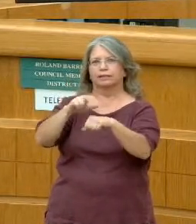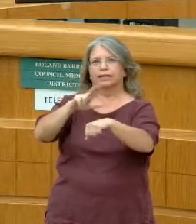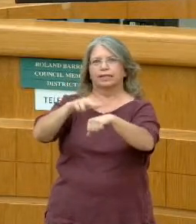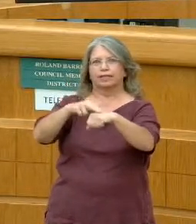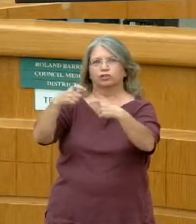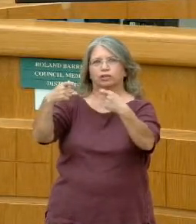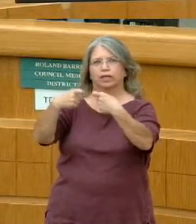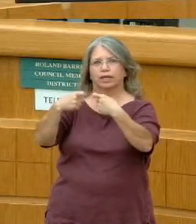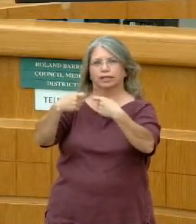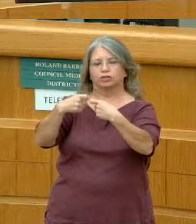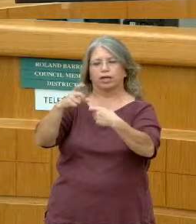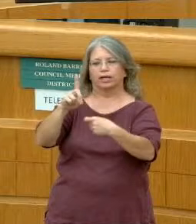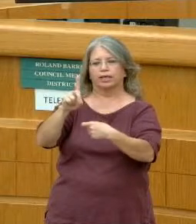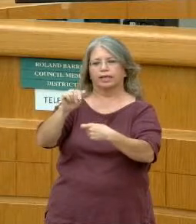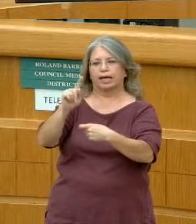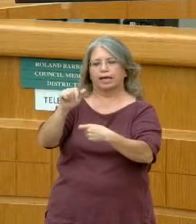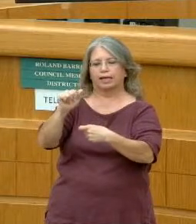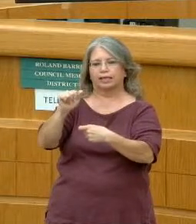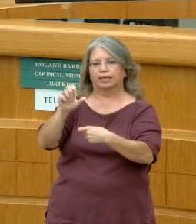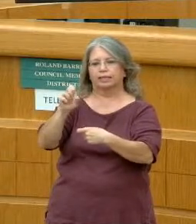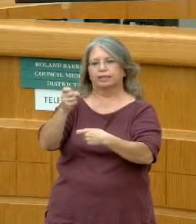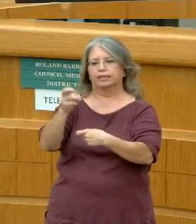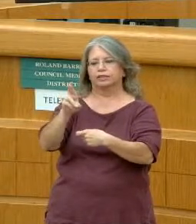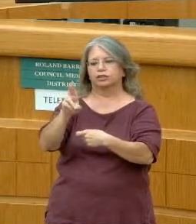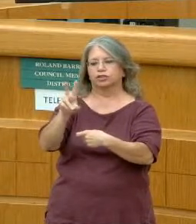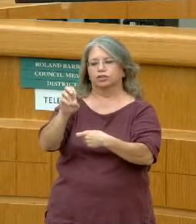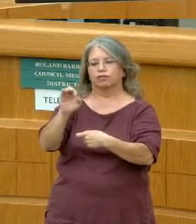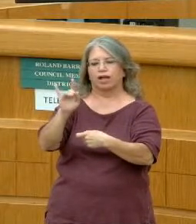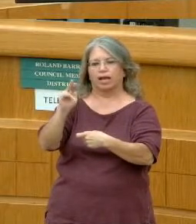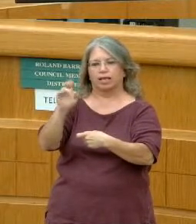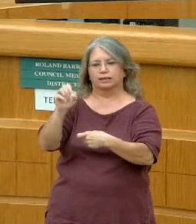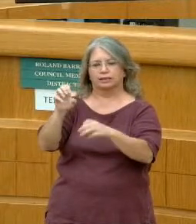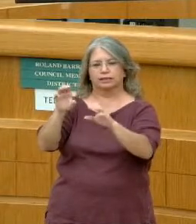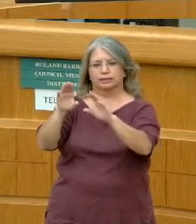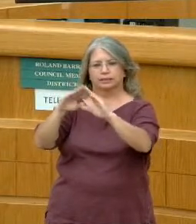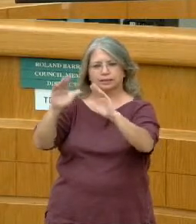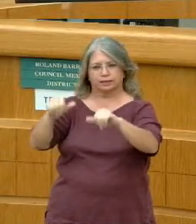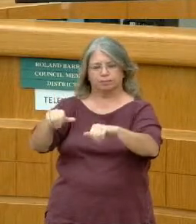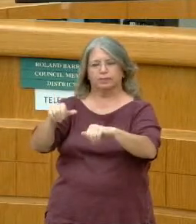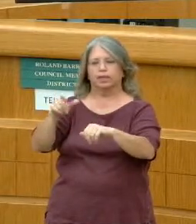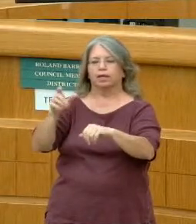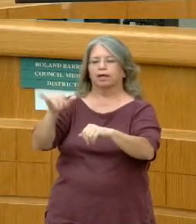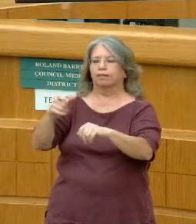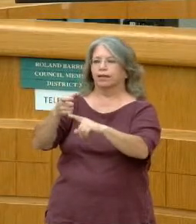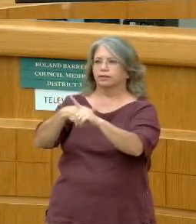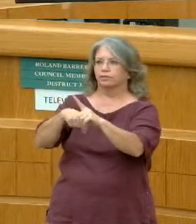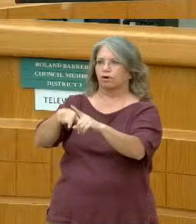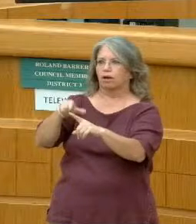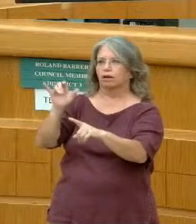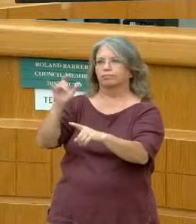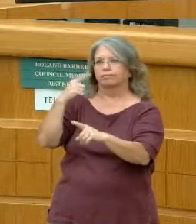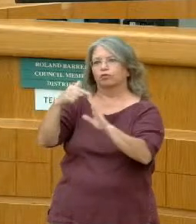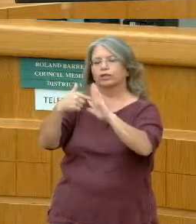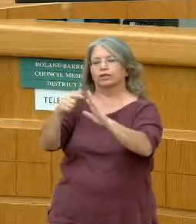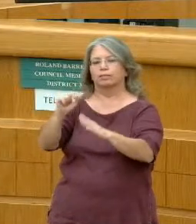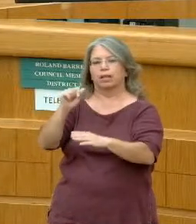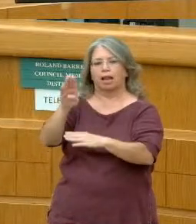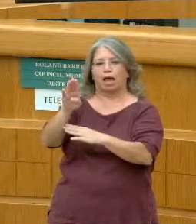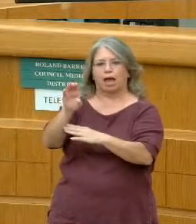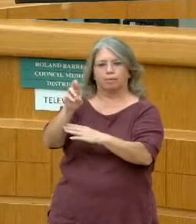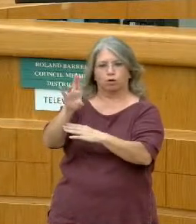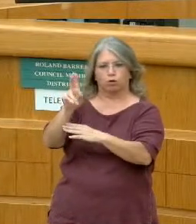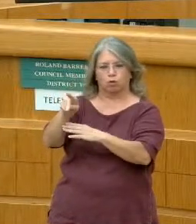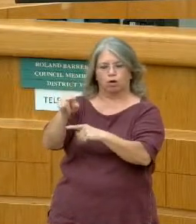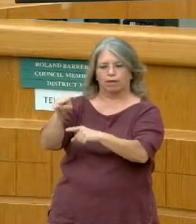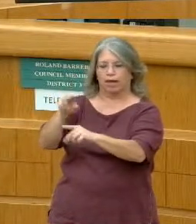Data Surveillance System, NEDSS, and it's coming like from LabCorp. They report directly into the NEDS,